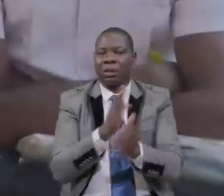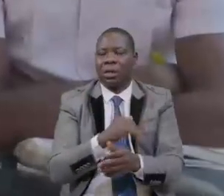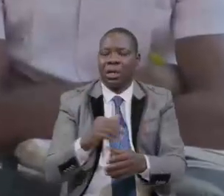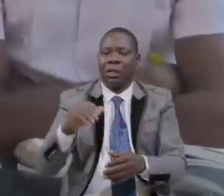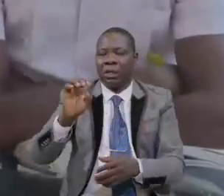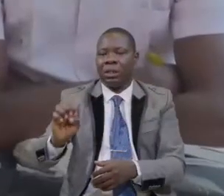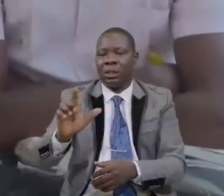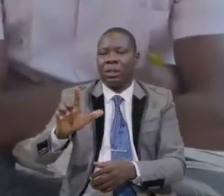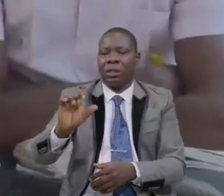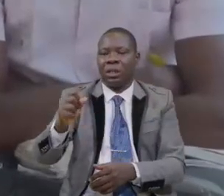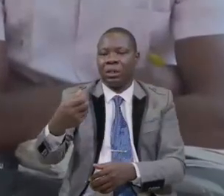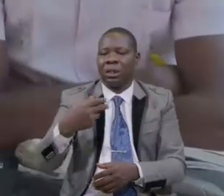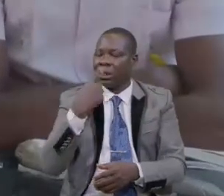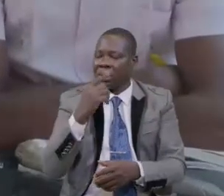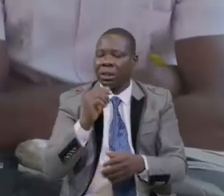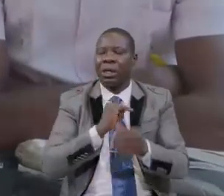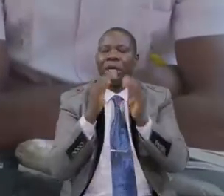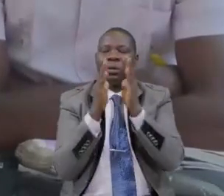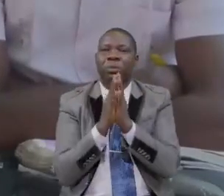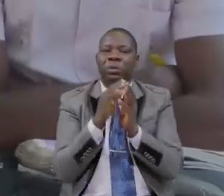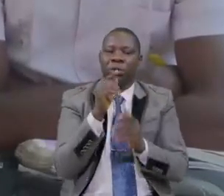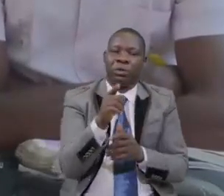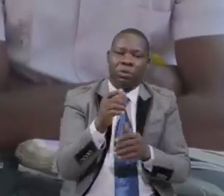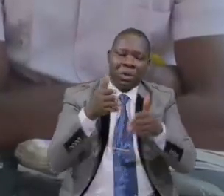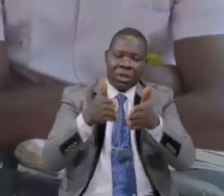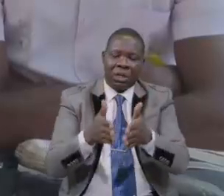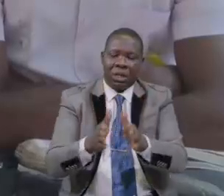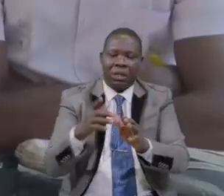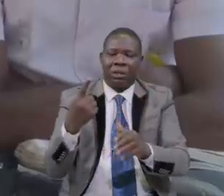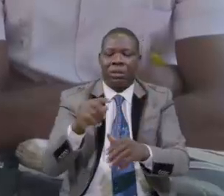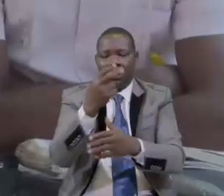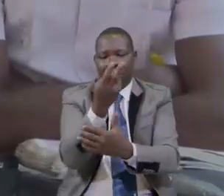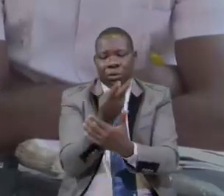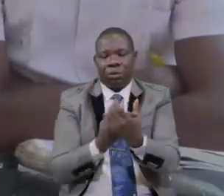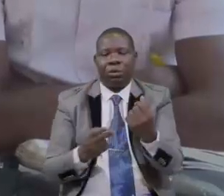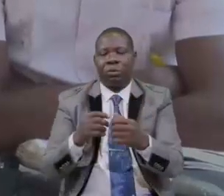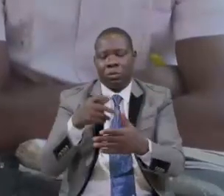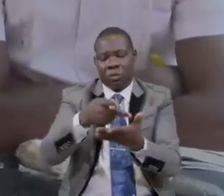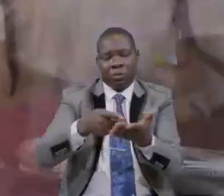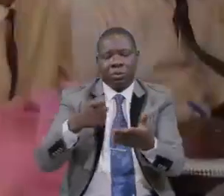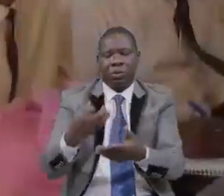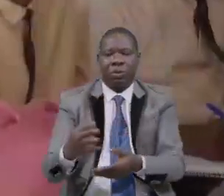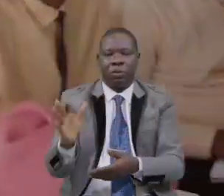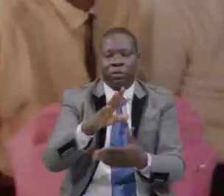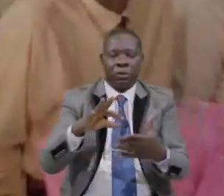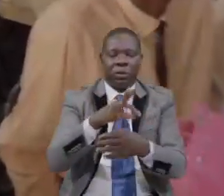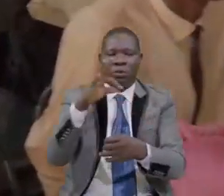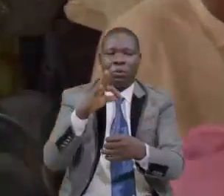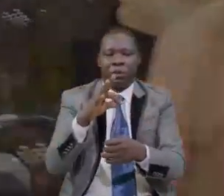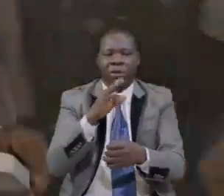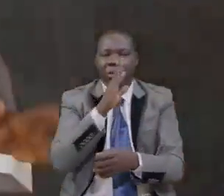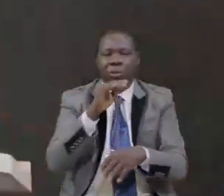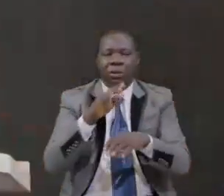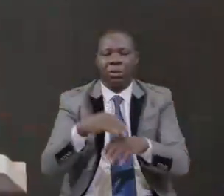thee, let a double portion of thy spirit be upon